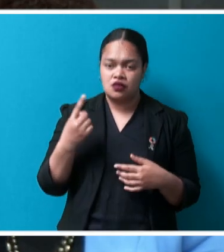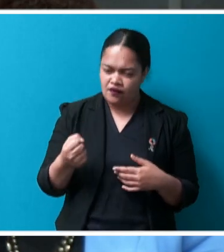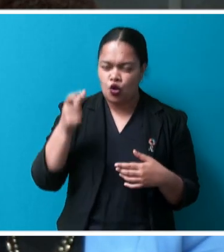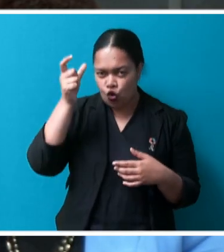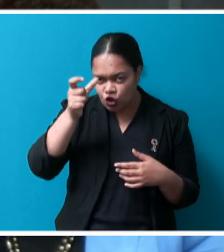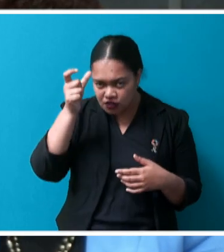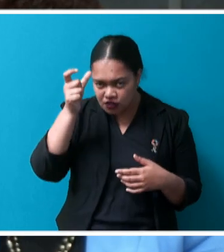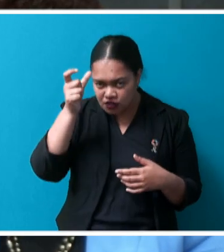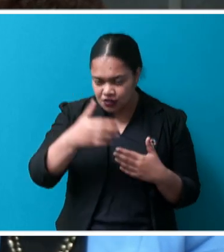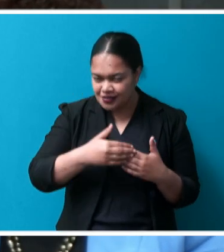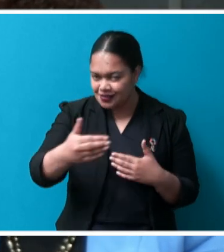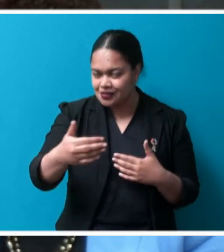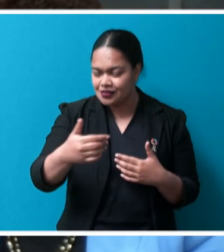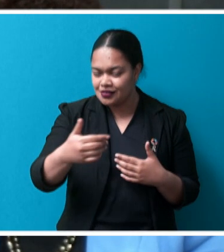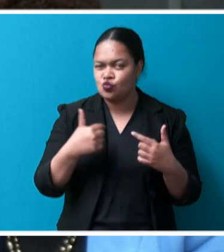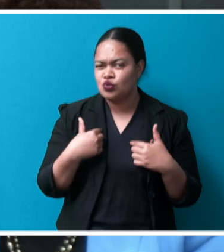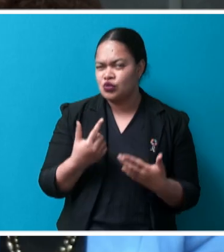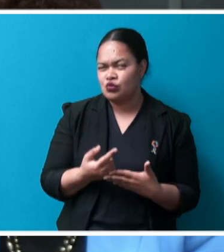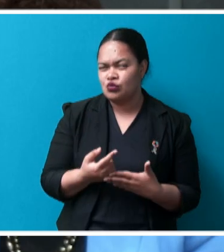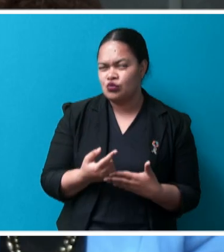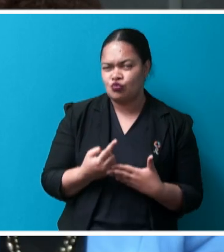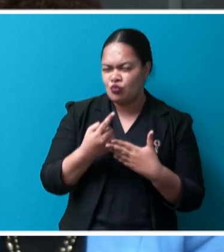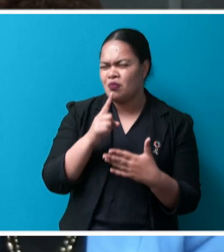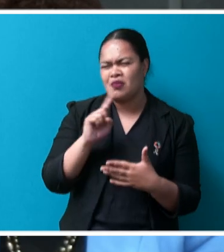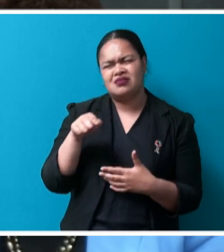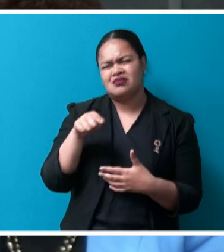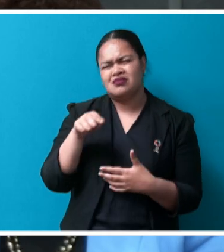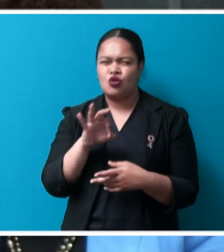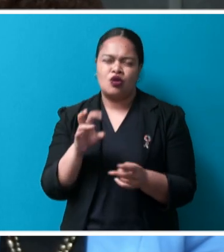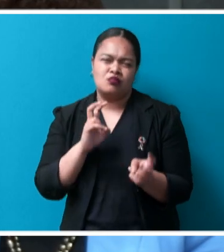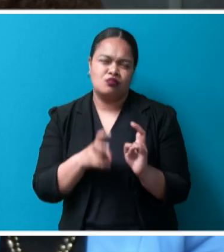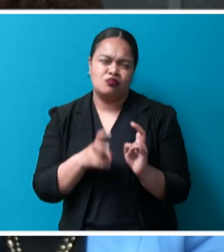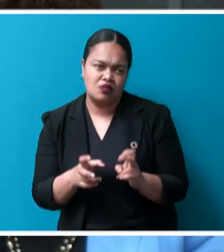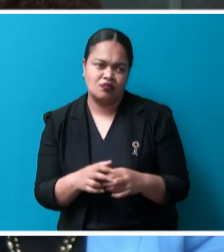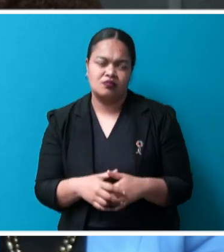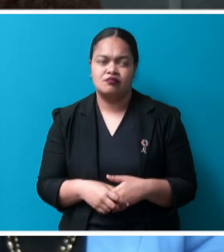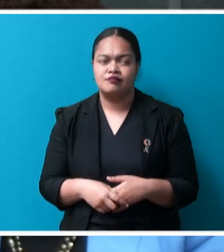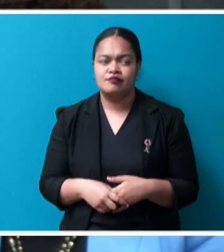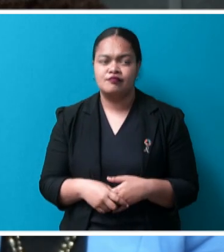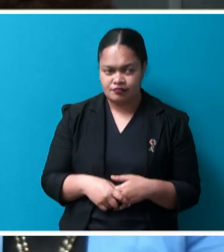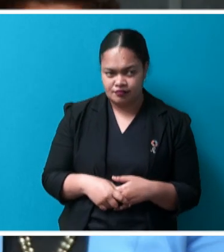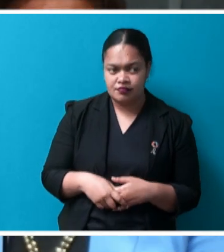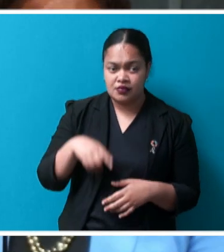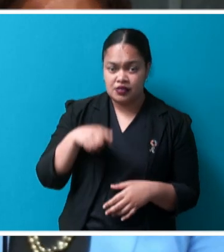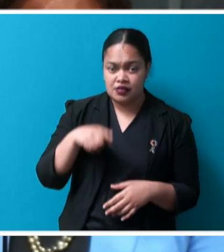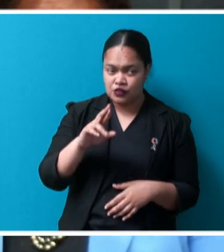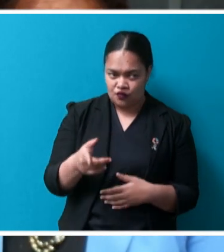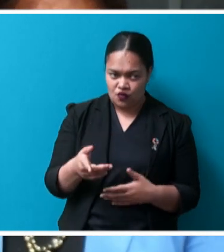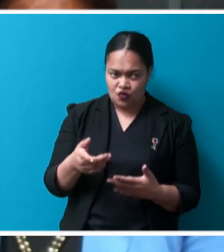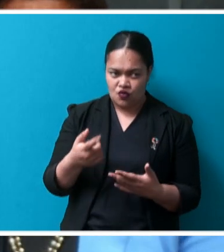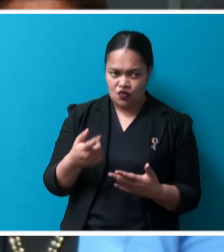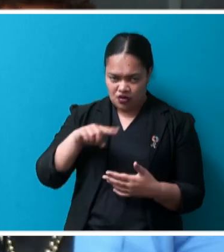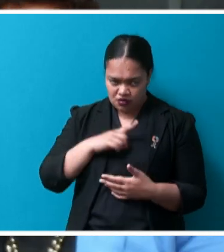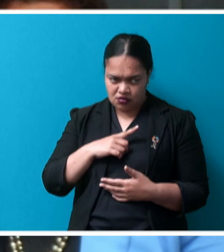are promoting drug use, but that is not the case. And that is for the technical part. Then